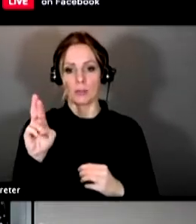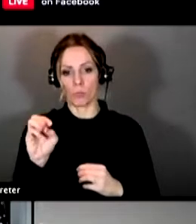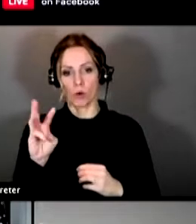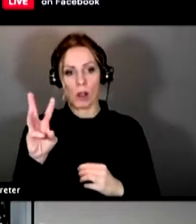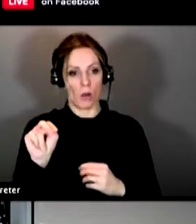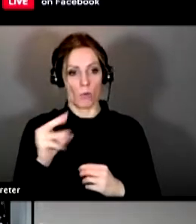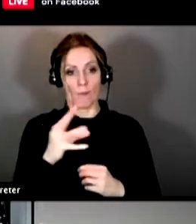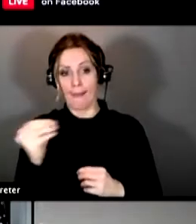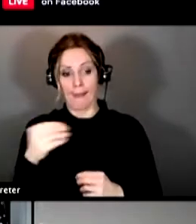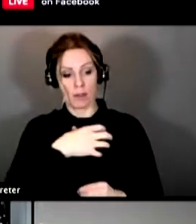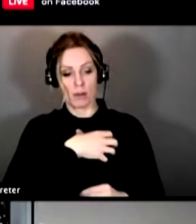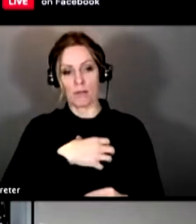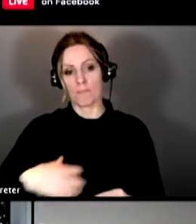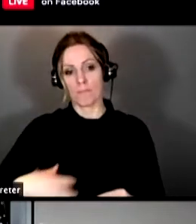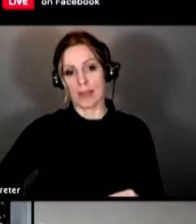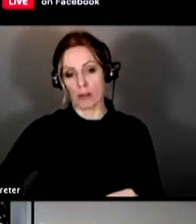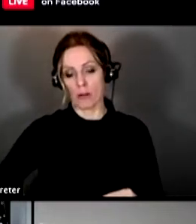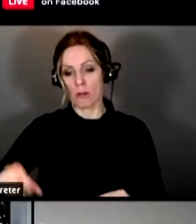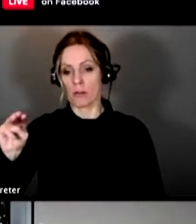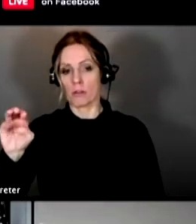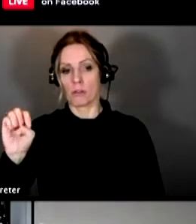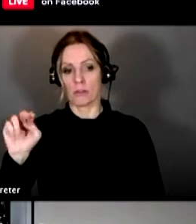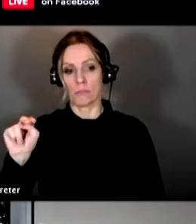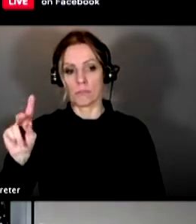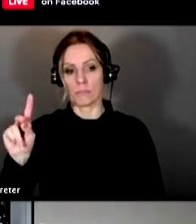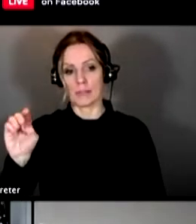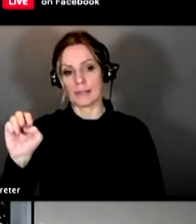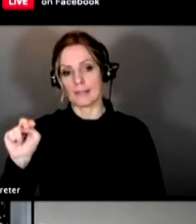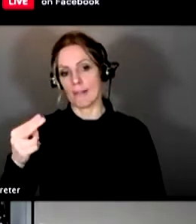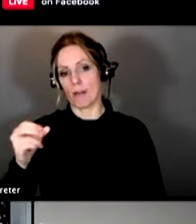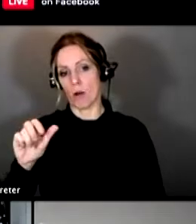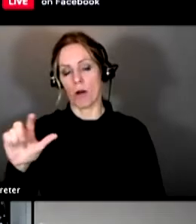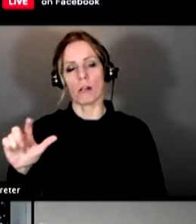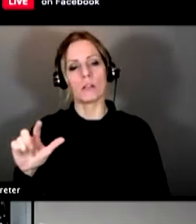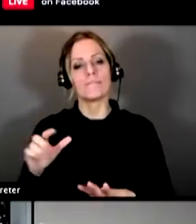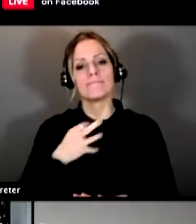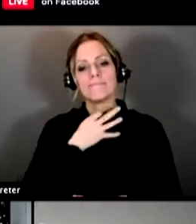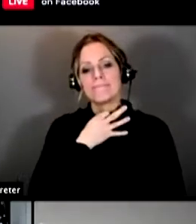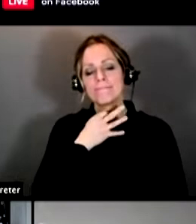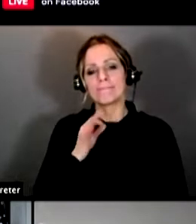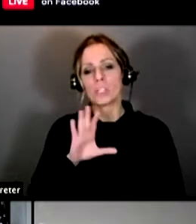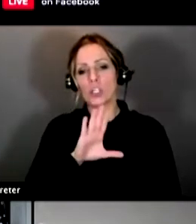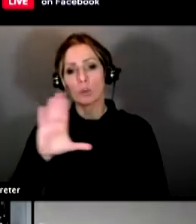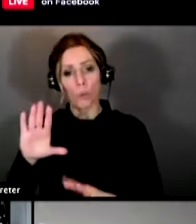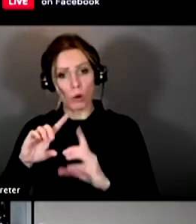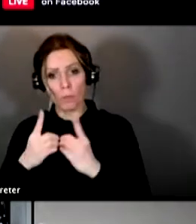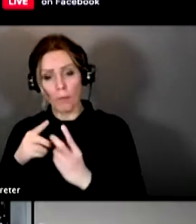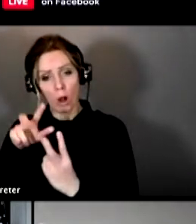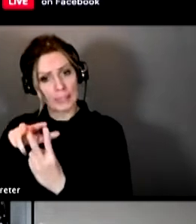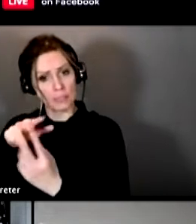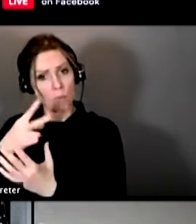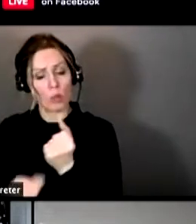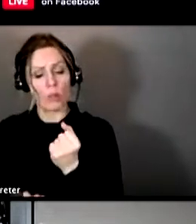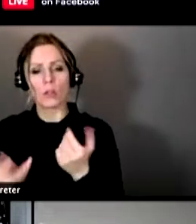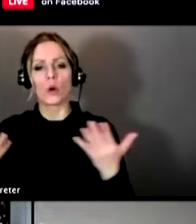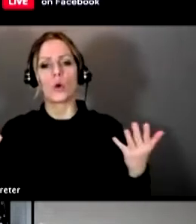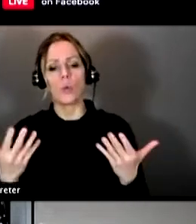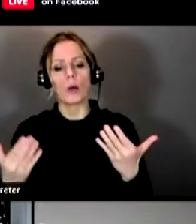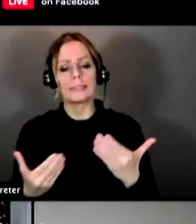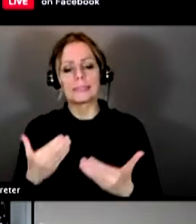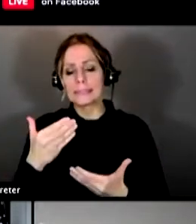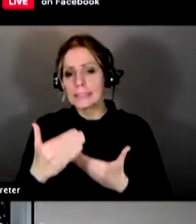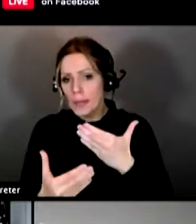Mendenhall. What are the steps or the precautions that both of your departments are taking in order to